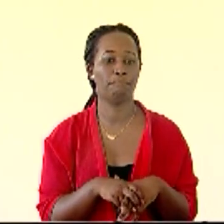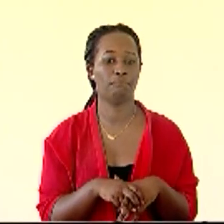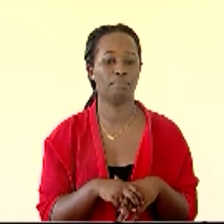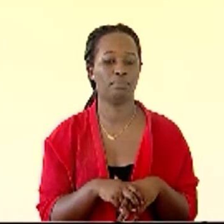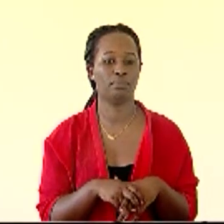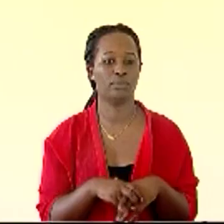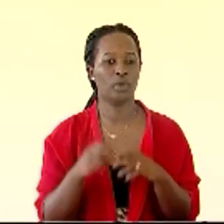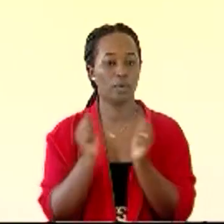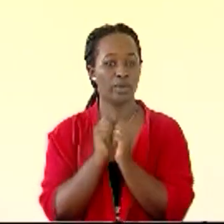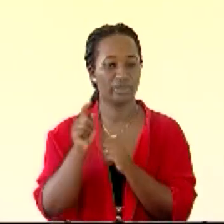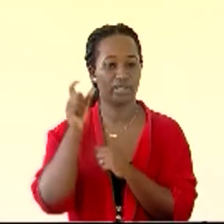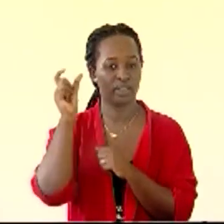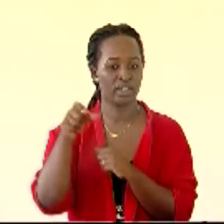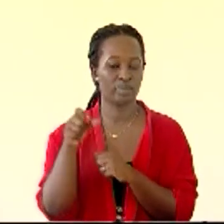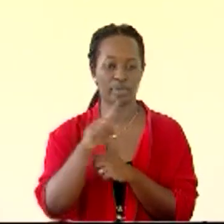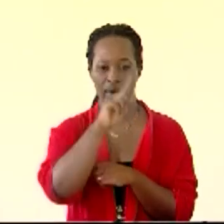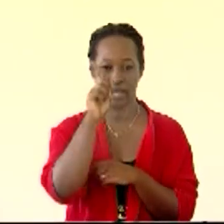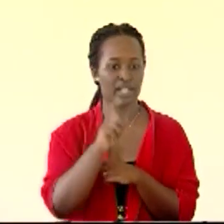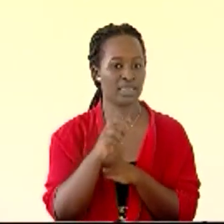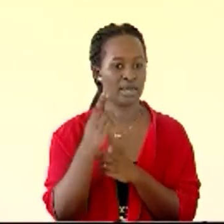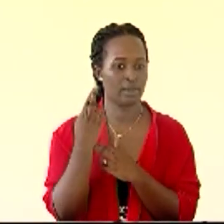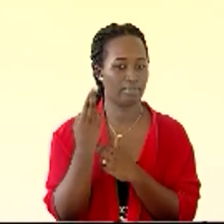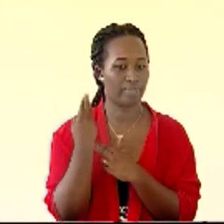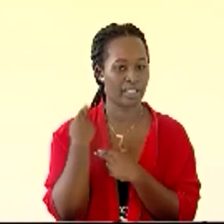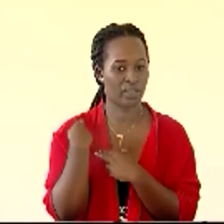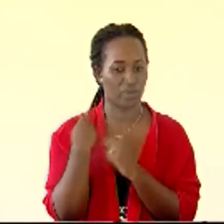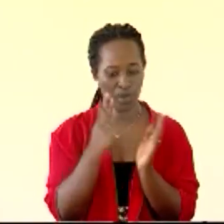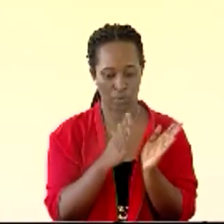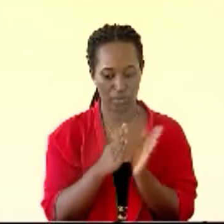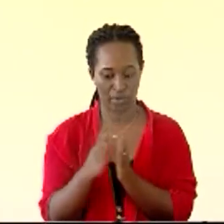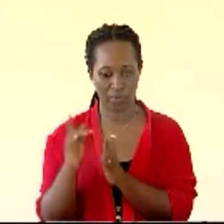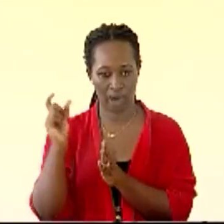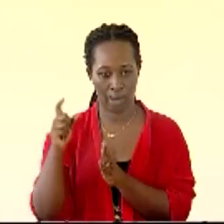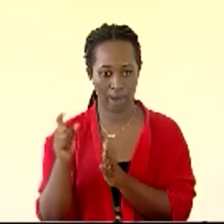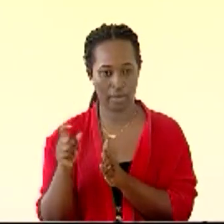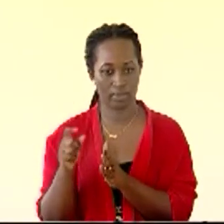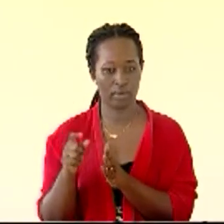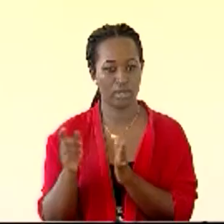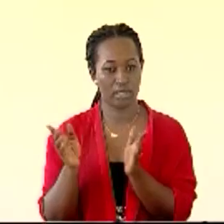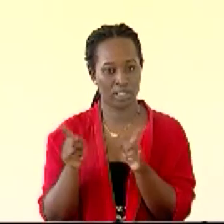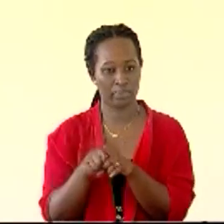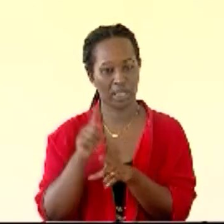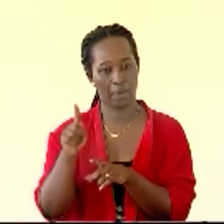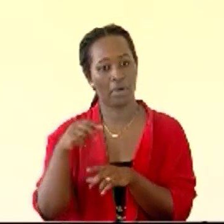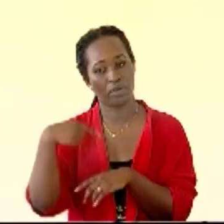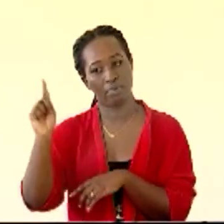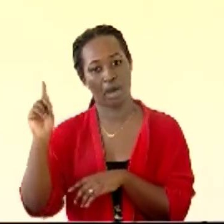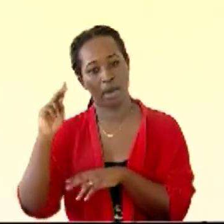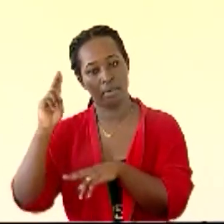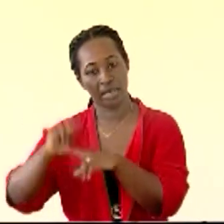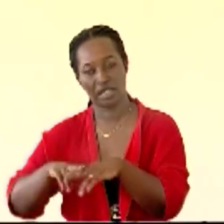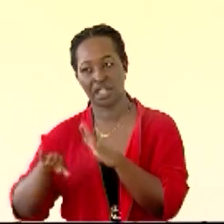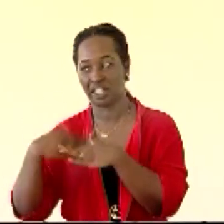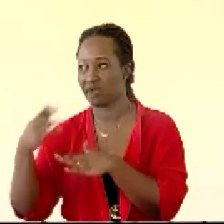Do these people responsible for aligning people in their positions reach there and also sit, or they go back to the gate and receive